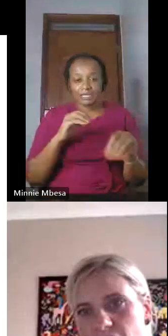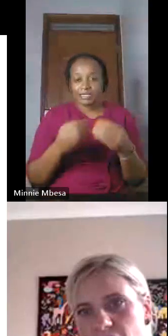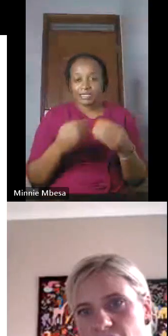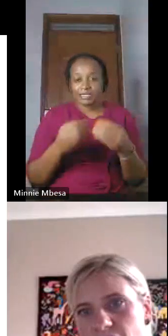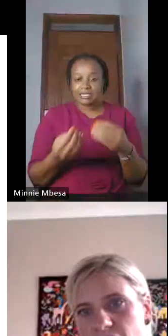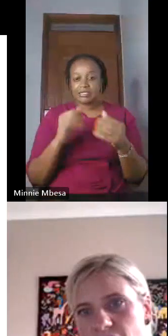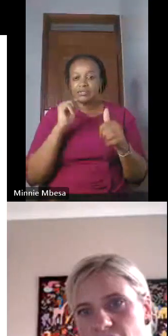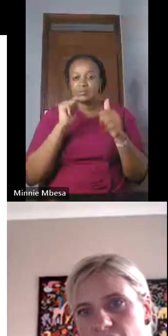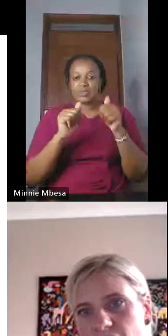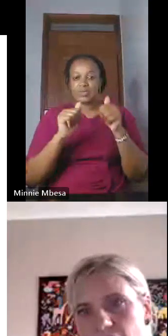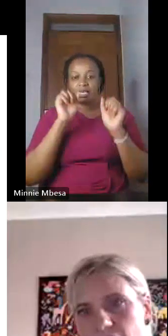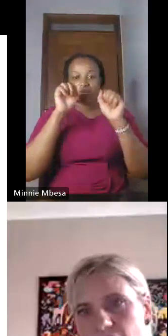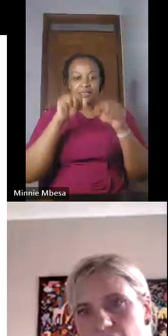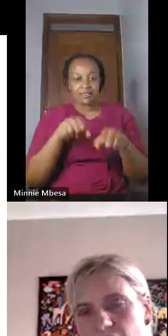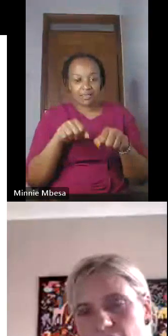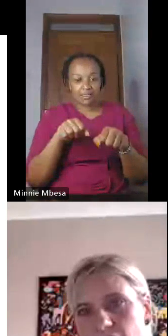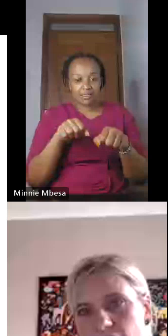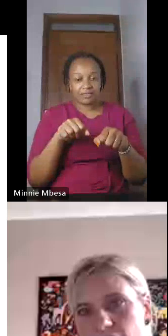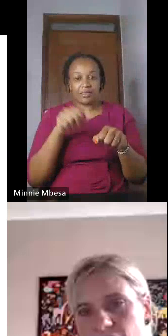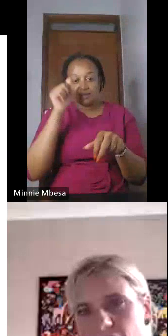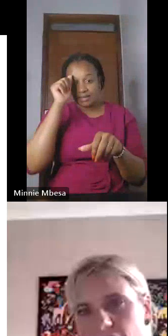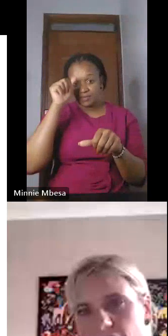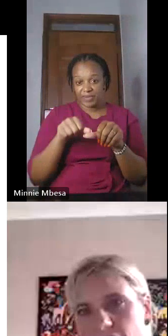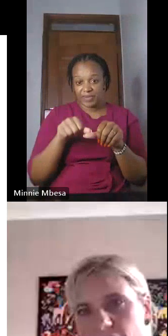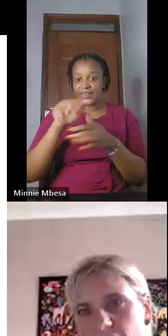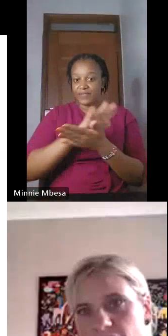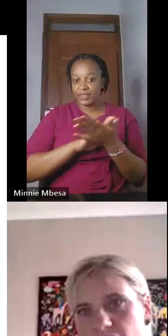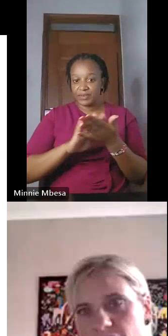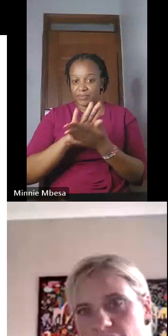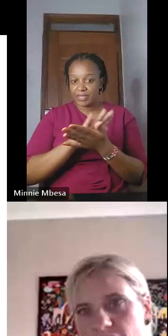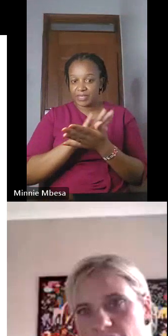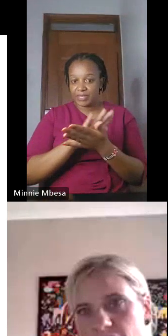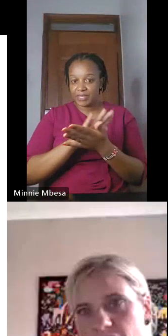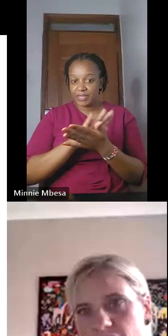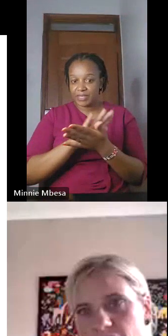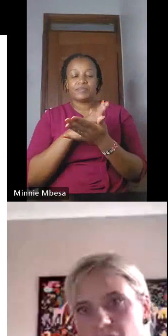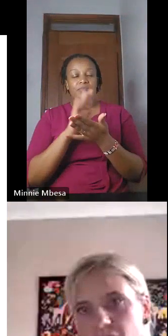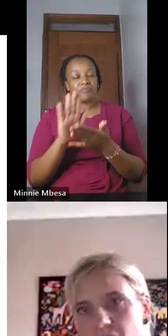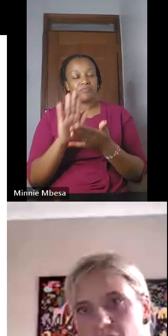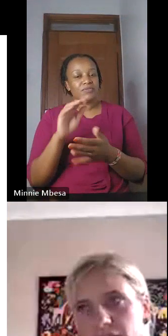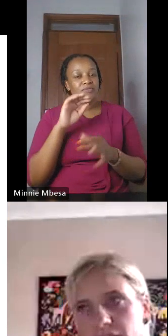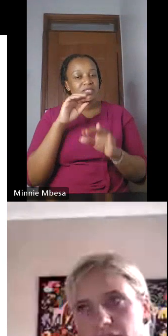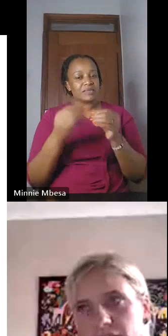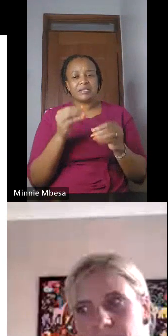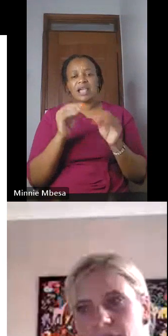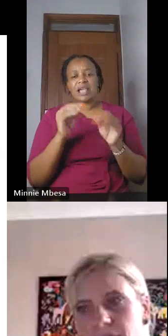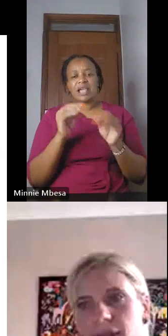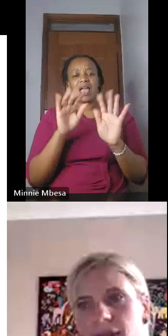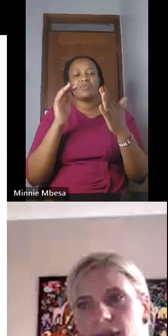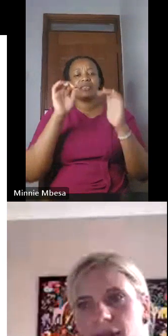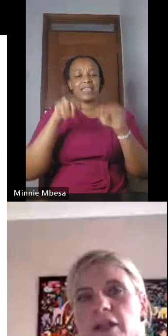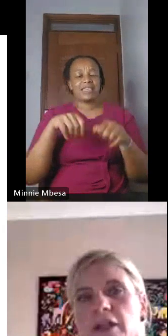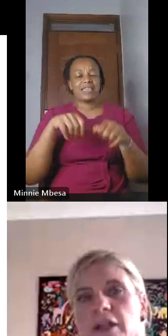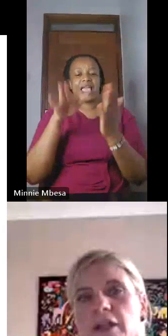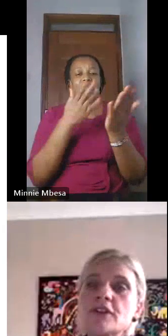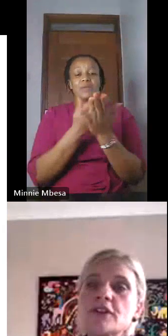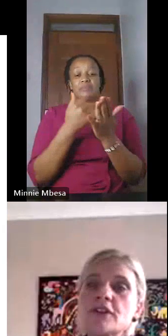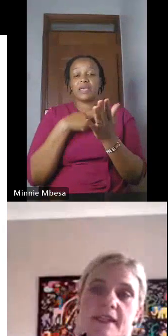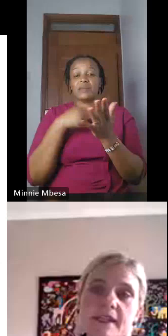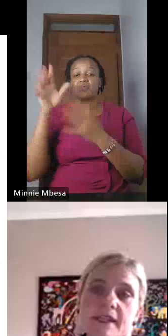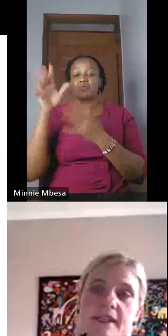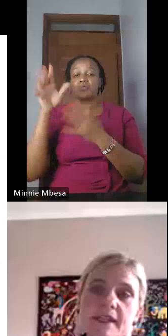the environmental is also part of the civic education that I've been doing, so I'm kind of confused. Okay.